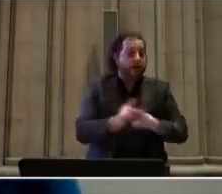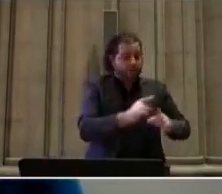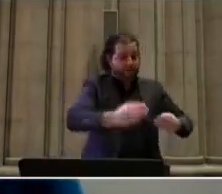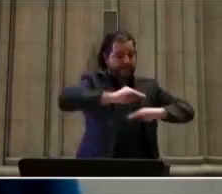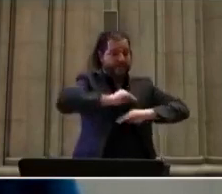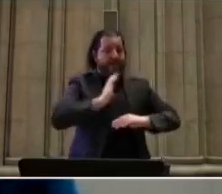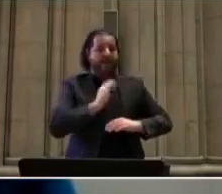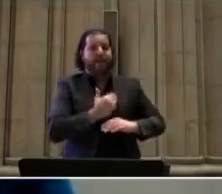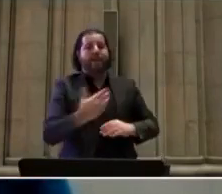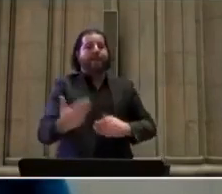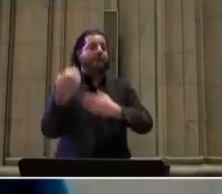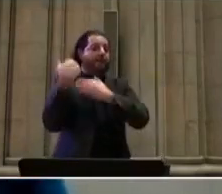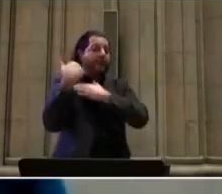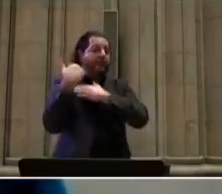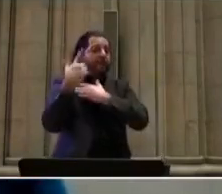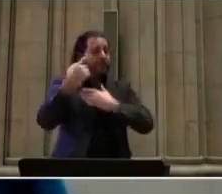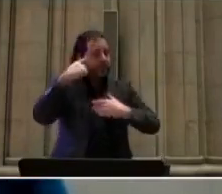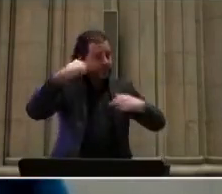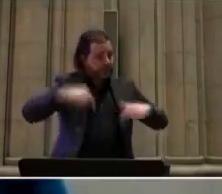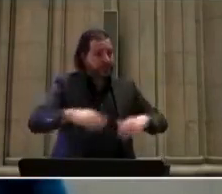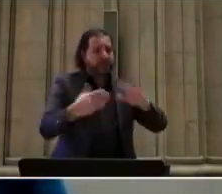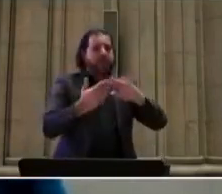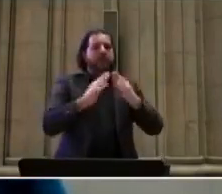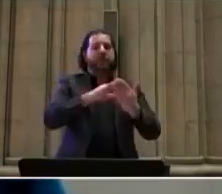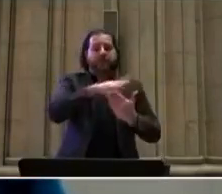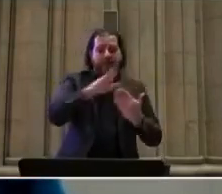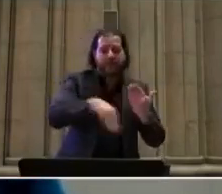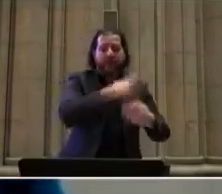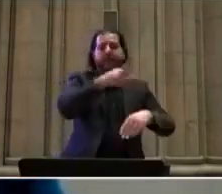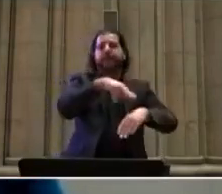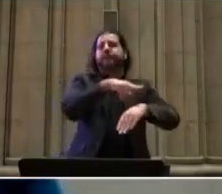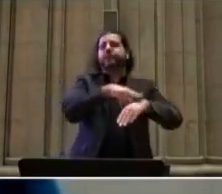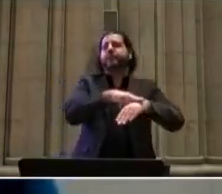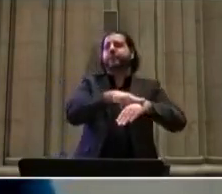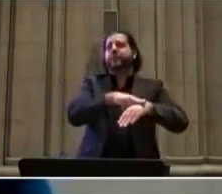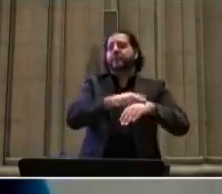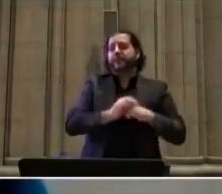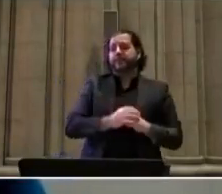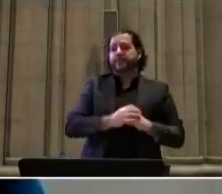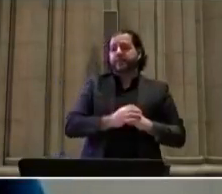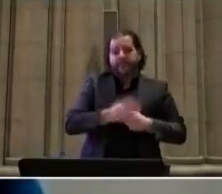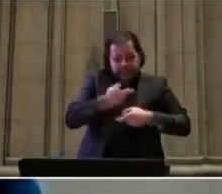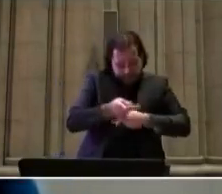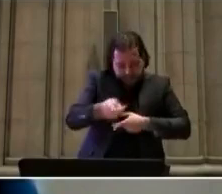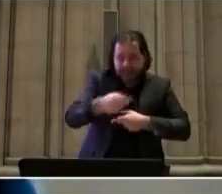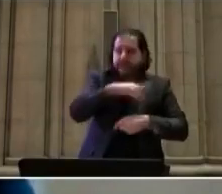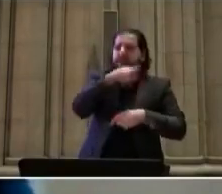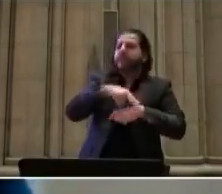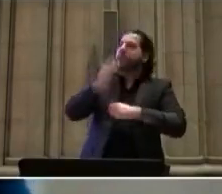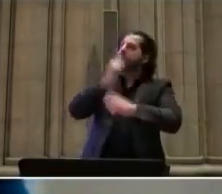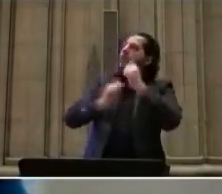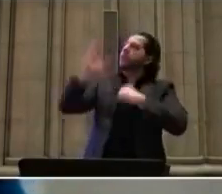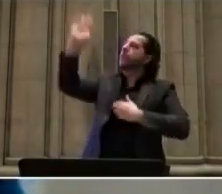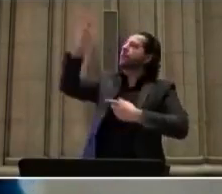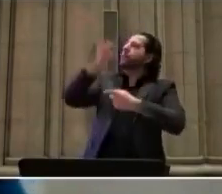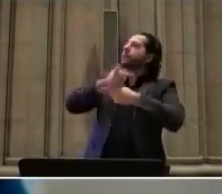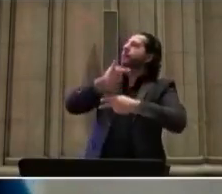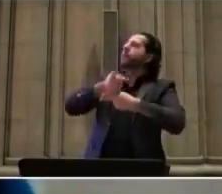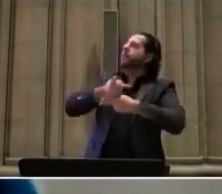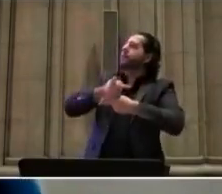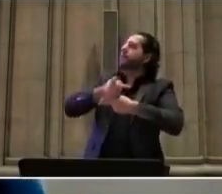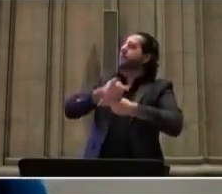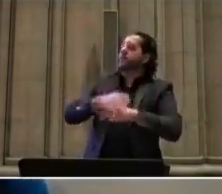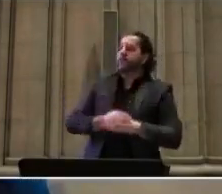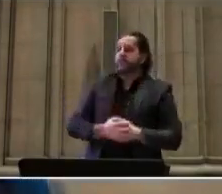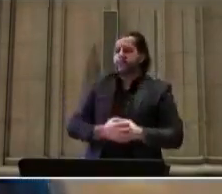our obligations in the community of nations. Keep this nation under your